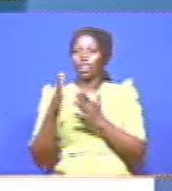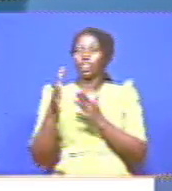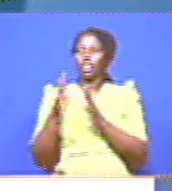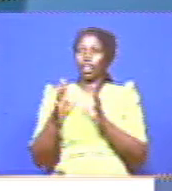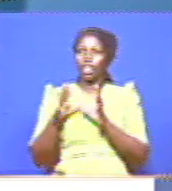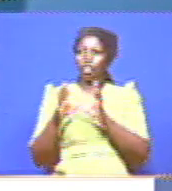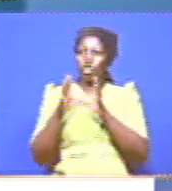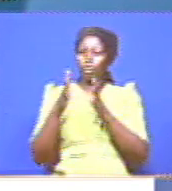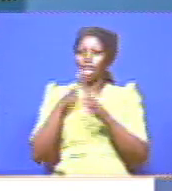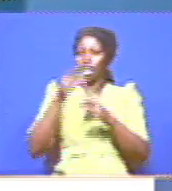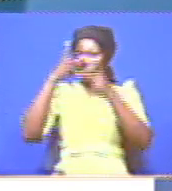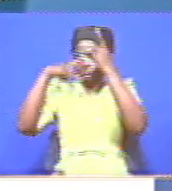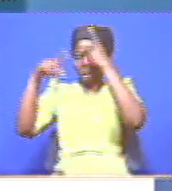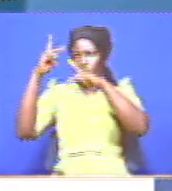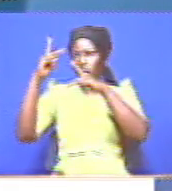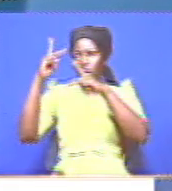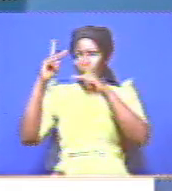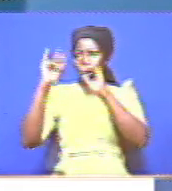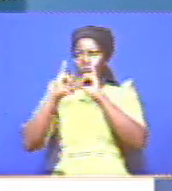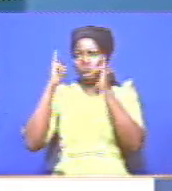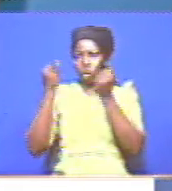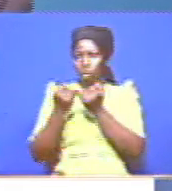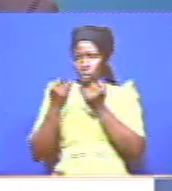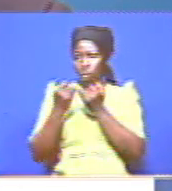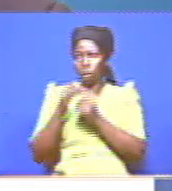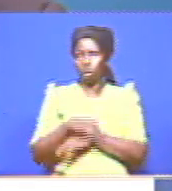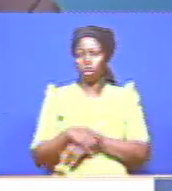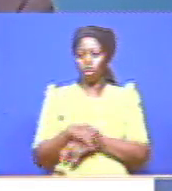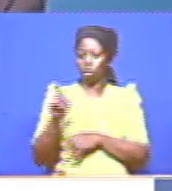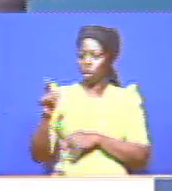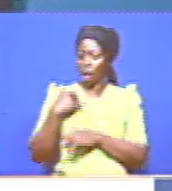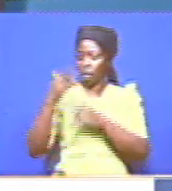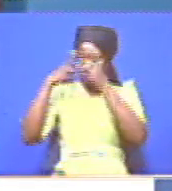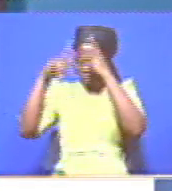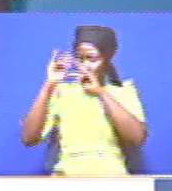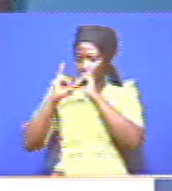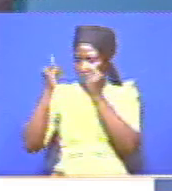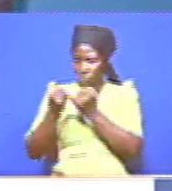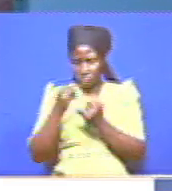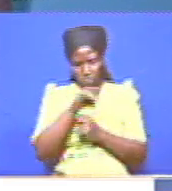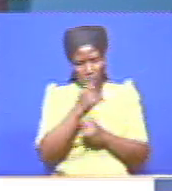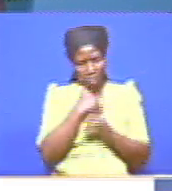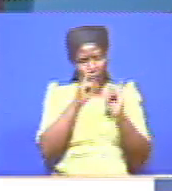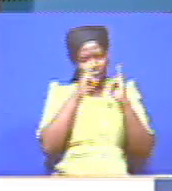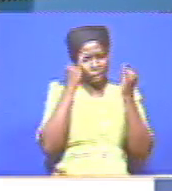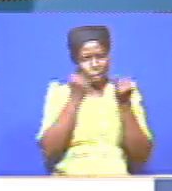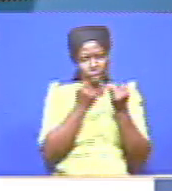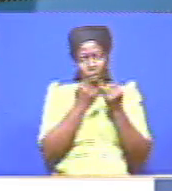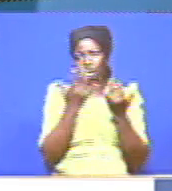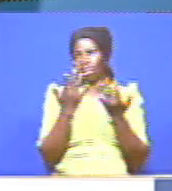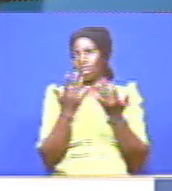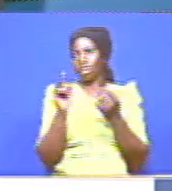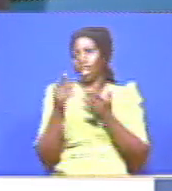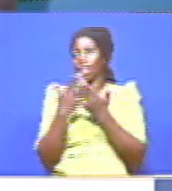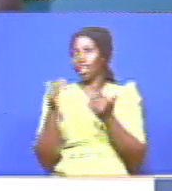professional bodies. You are a professional body. You belong to a profession. I belong to a profession. What is our role in the fight against corruption? Fantastic. These are some of the things that we